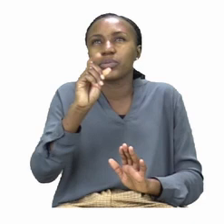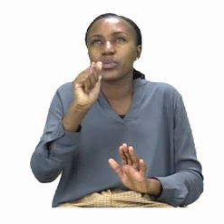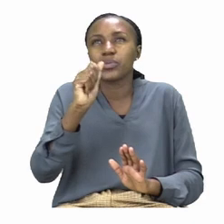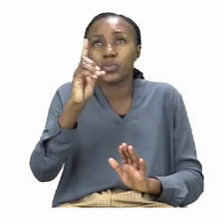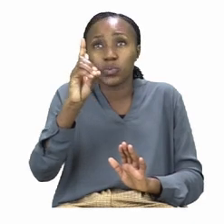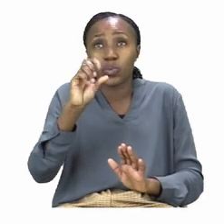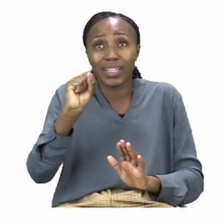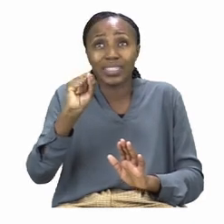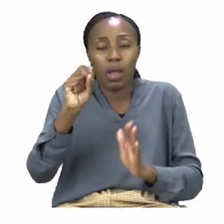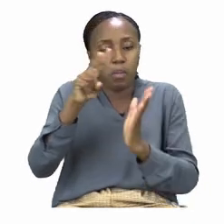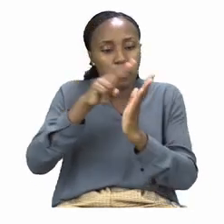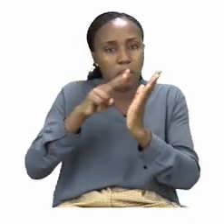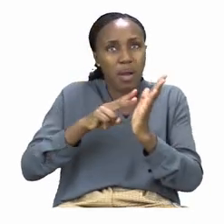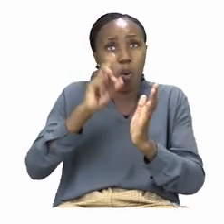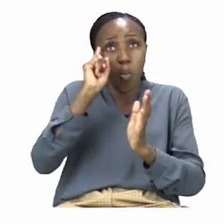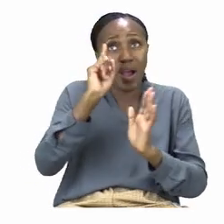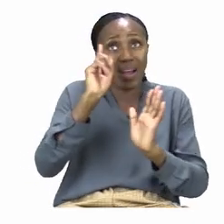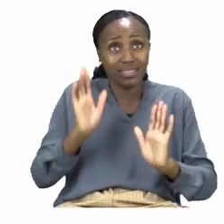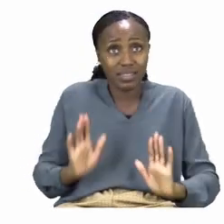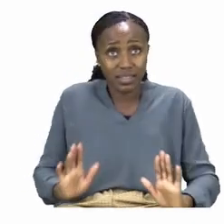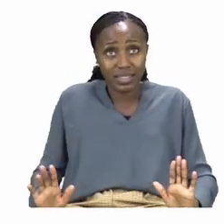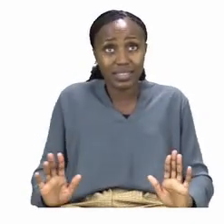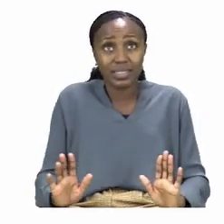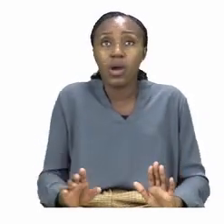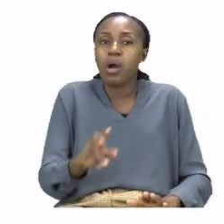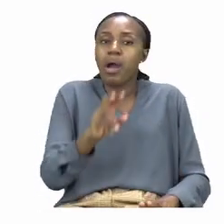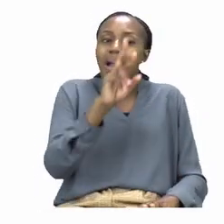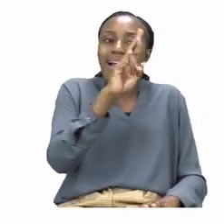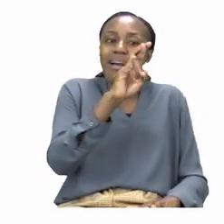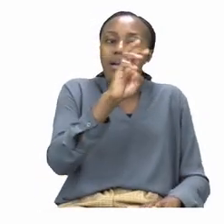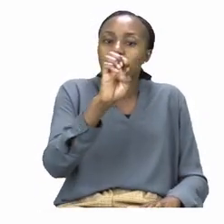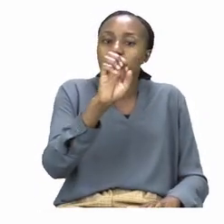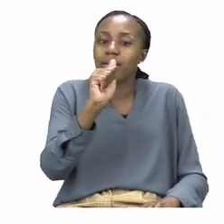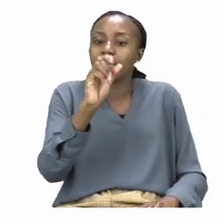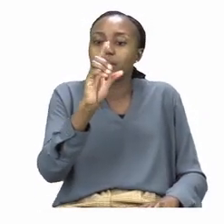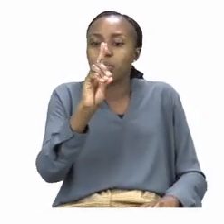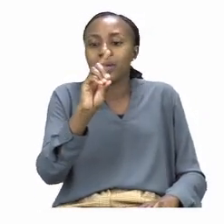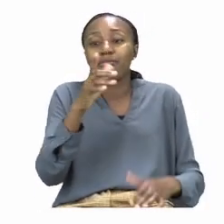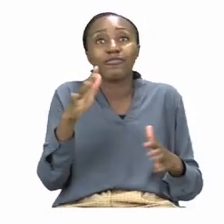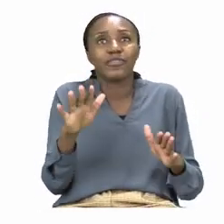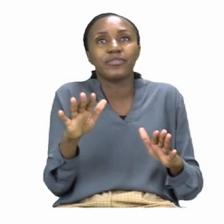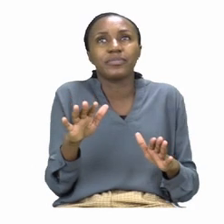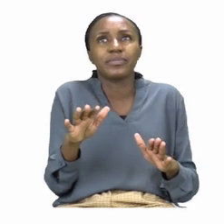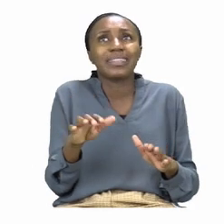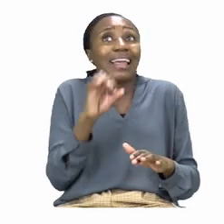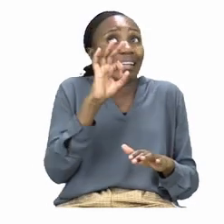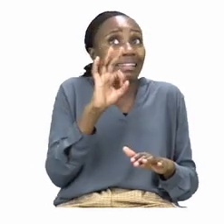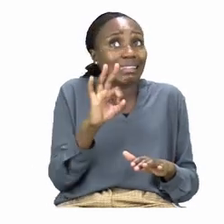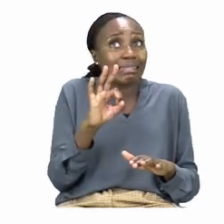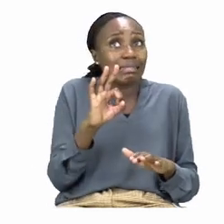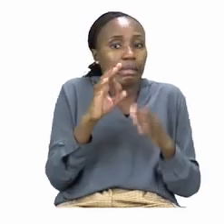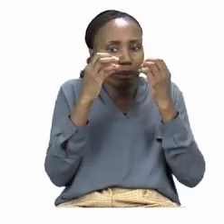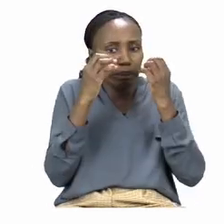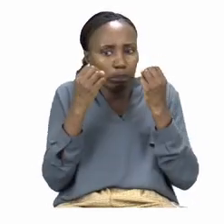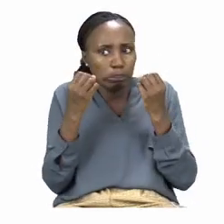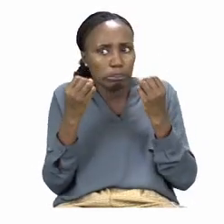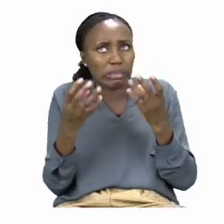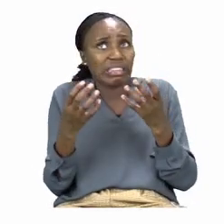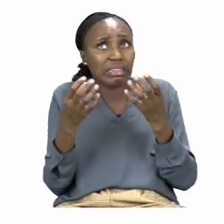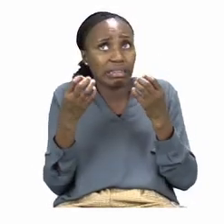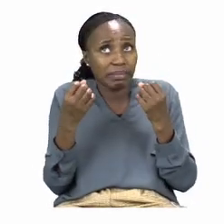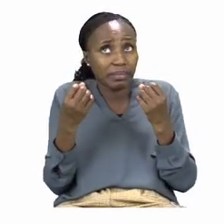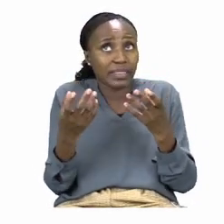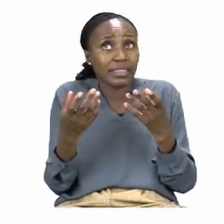about one girl reads a book. But when the naming part of a